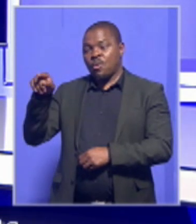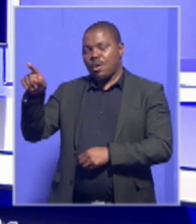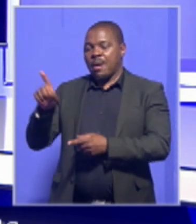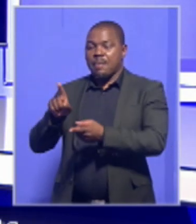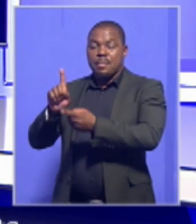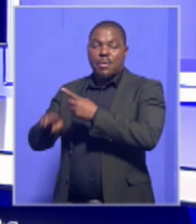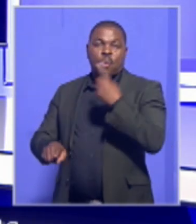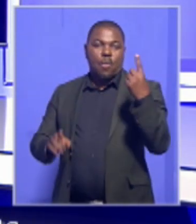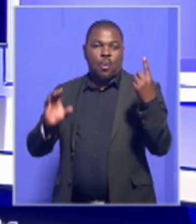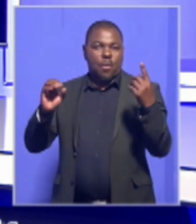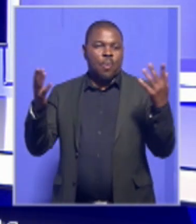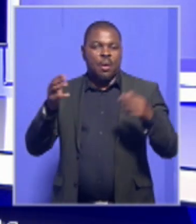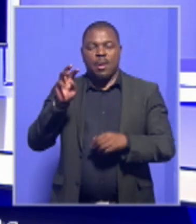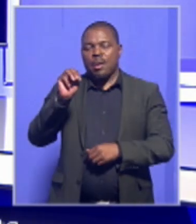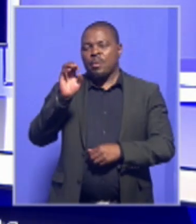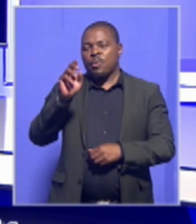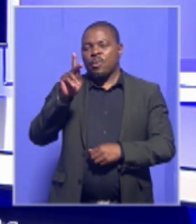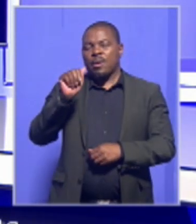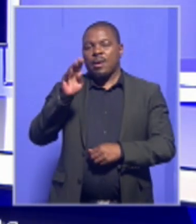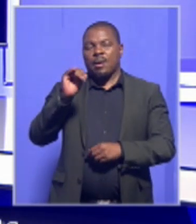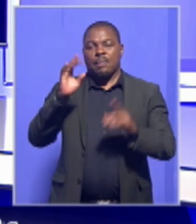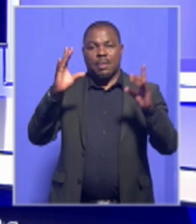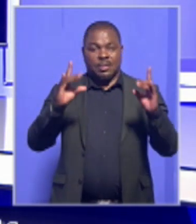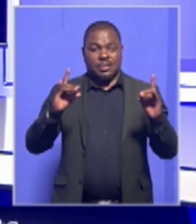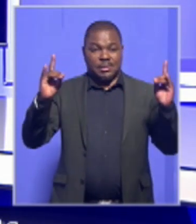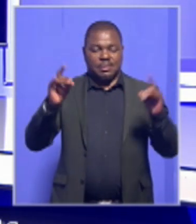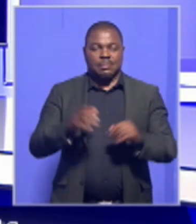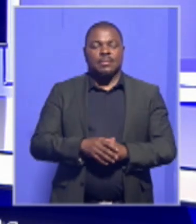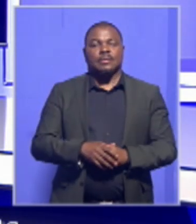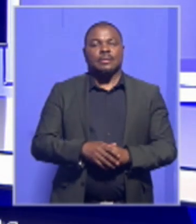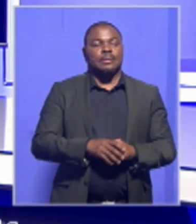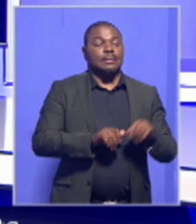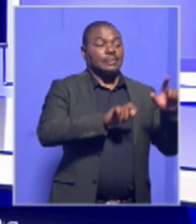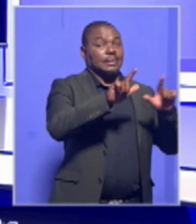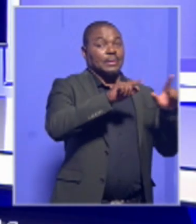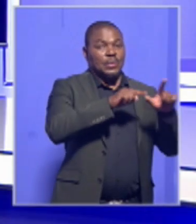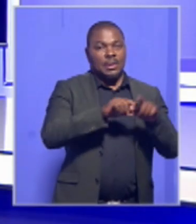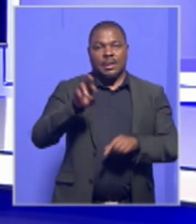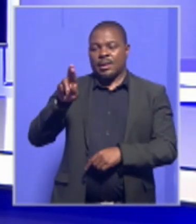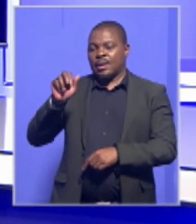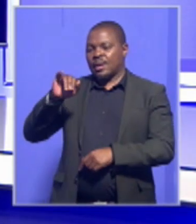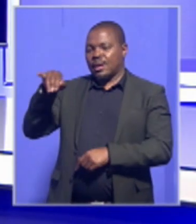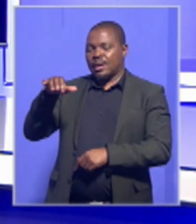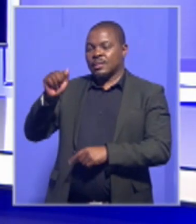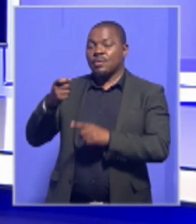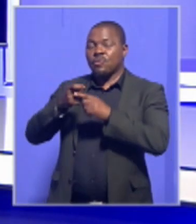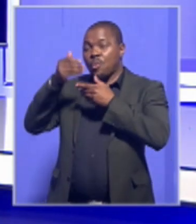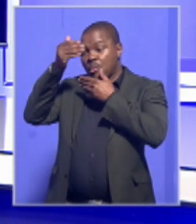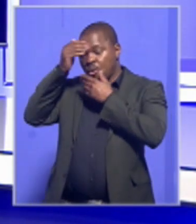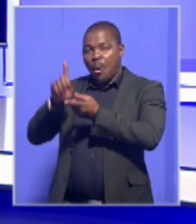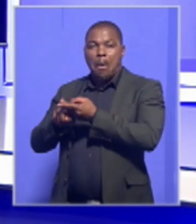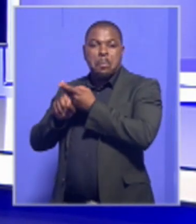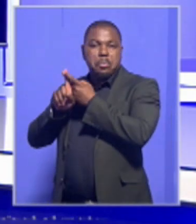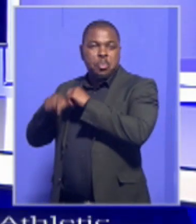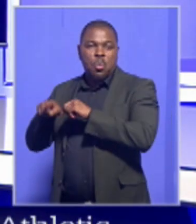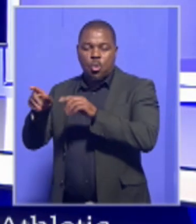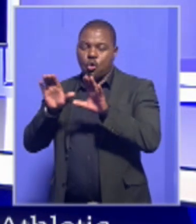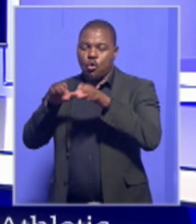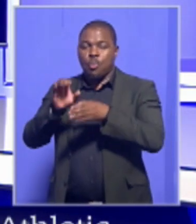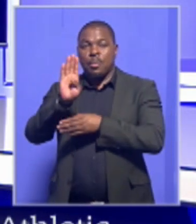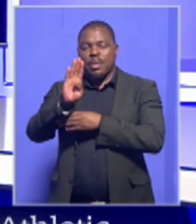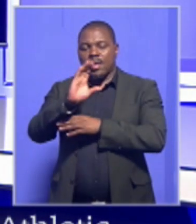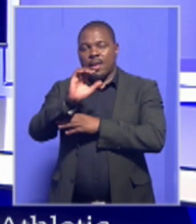Peter Mokaba ka Polokwane. Mola Mamelodi Sundowns e fentše Raja Club Athletic ya go tšwa Morocco papading ya Group B